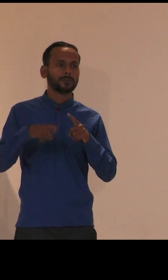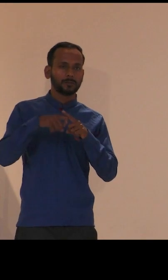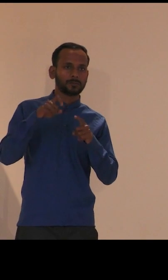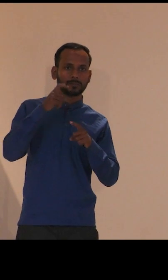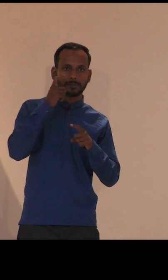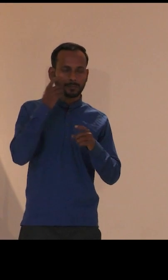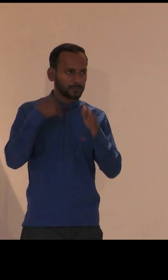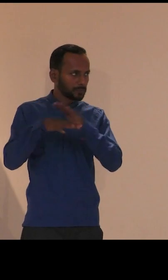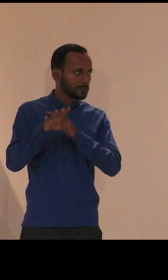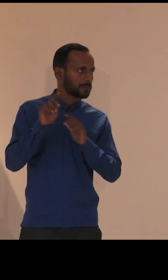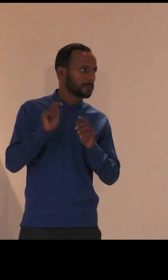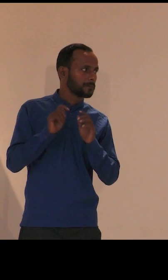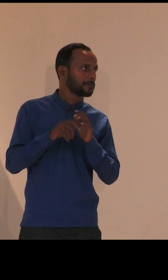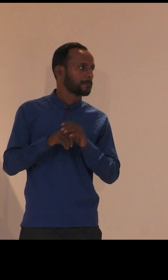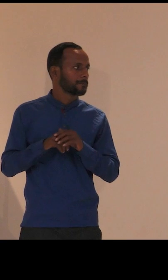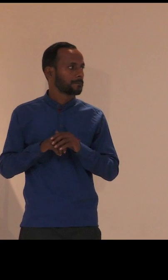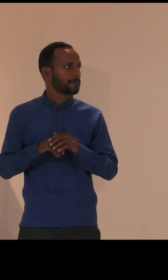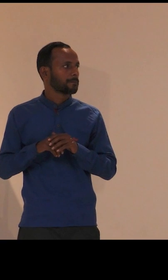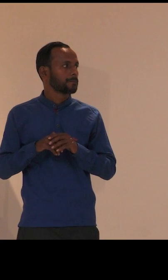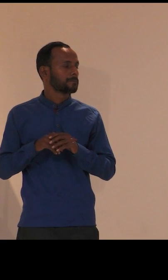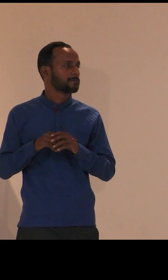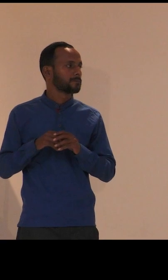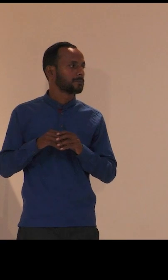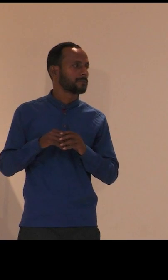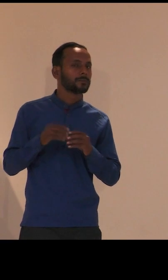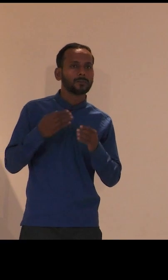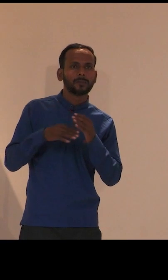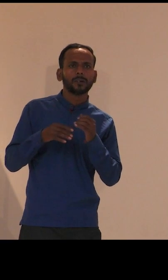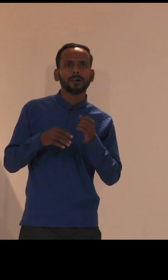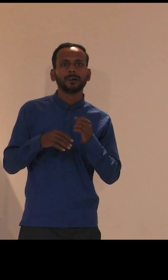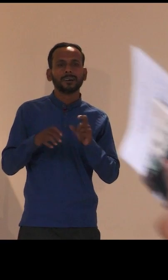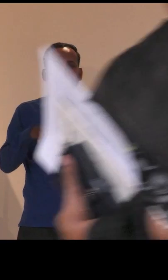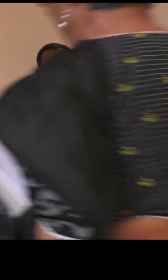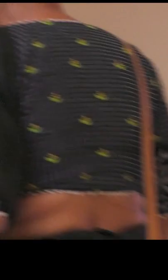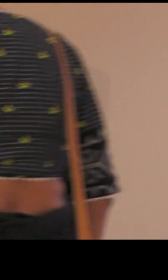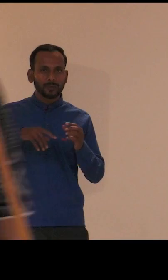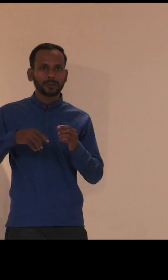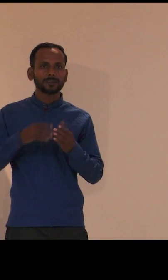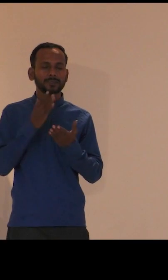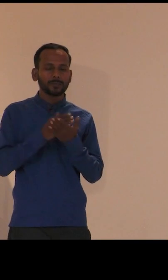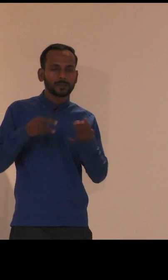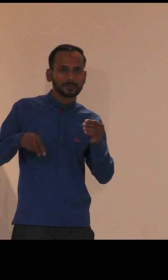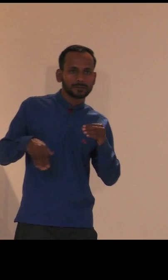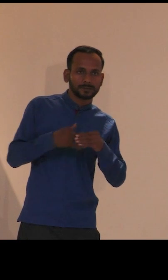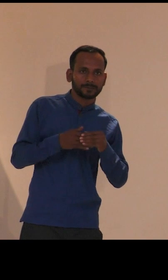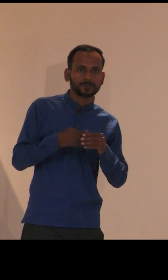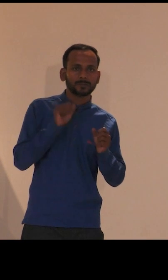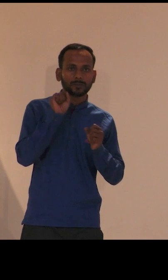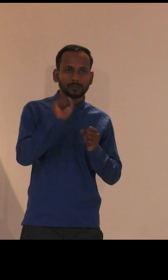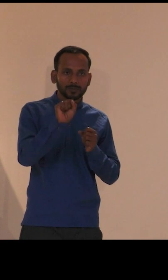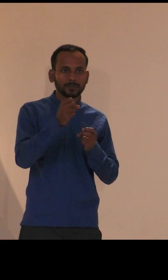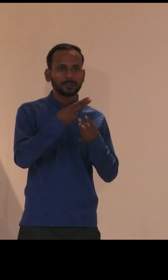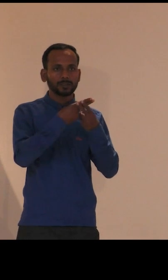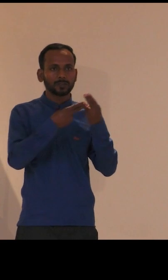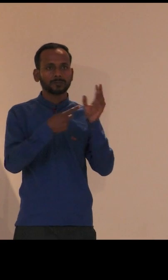photographed a leopard. So this was part of a project where indigenous communities are encouraged to tell their own stories. So